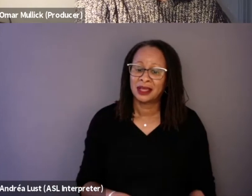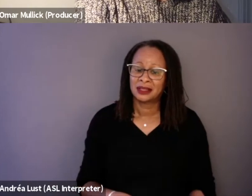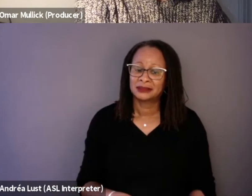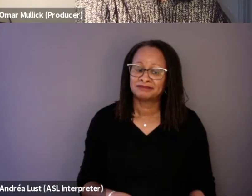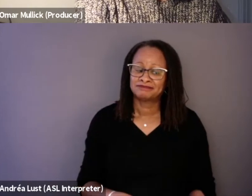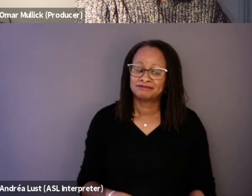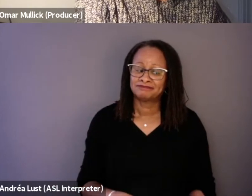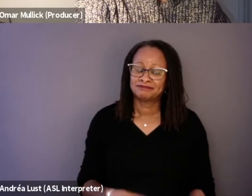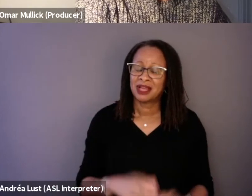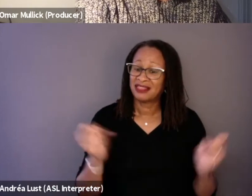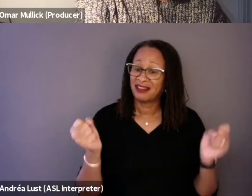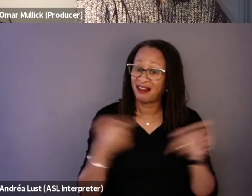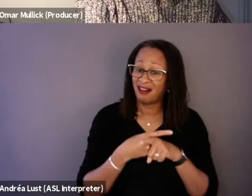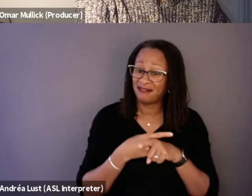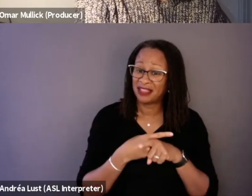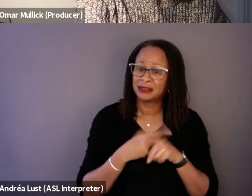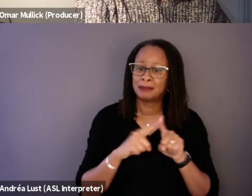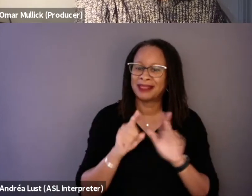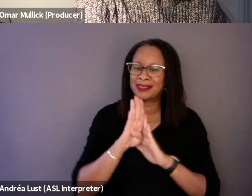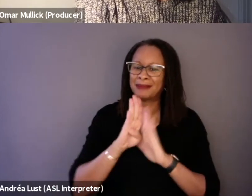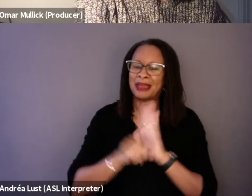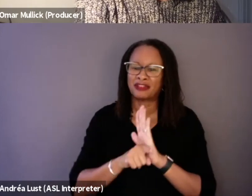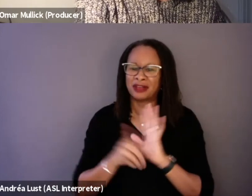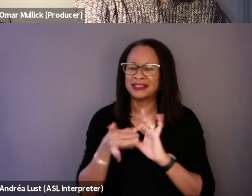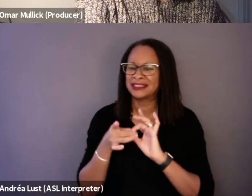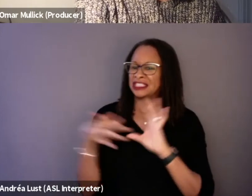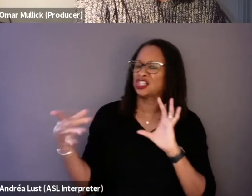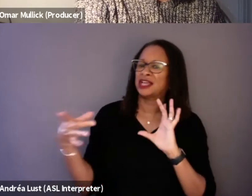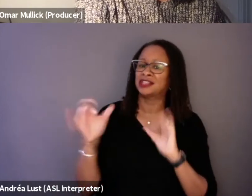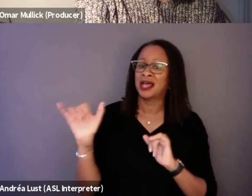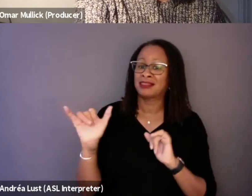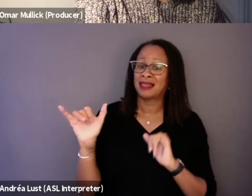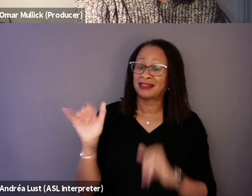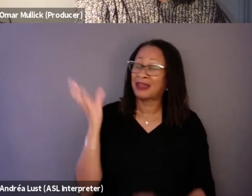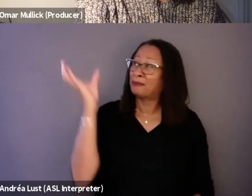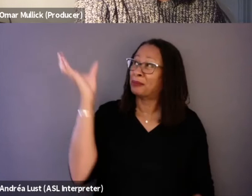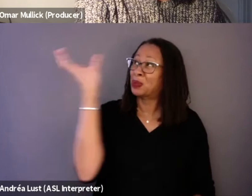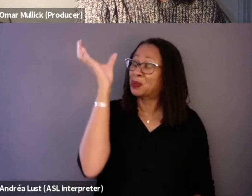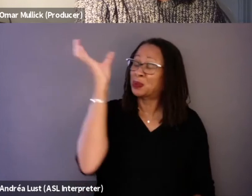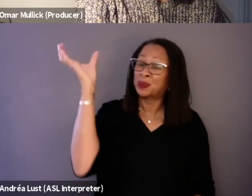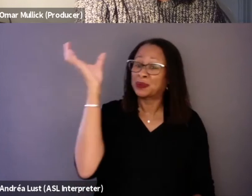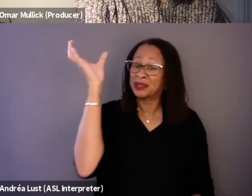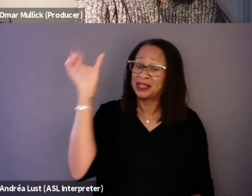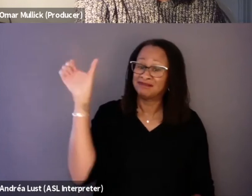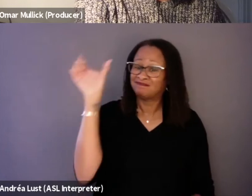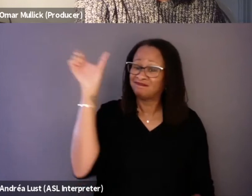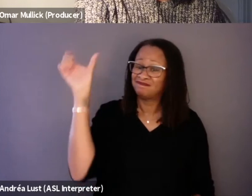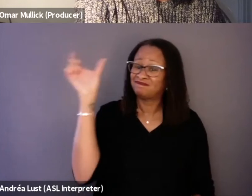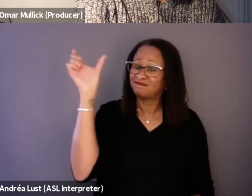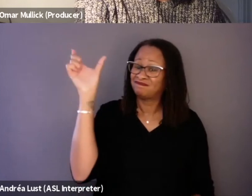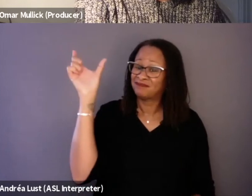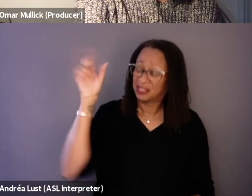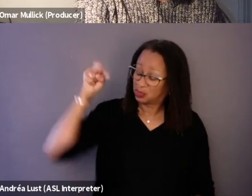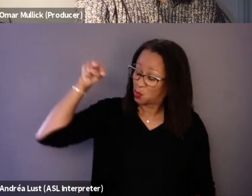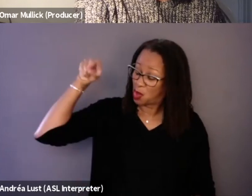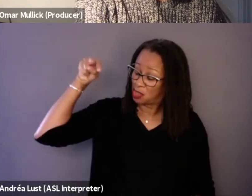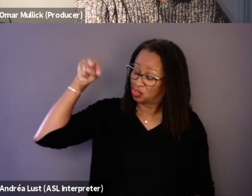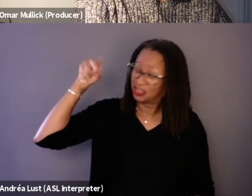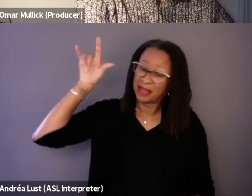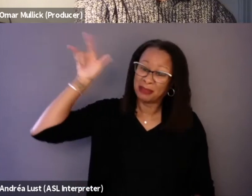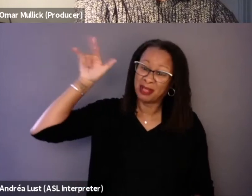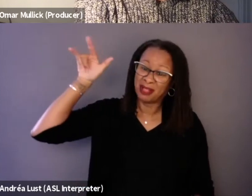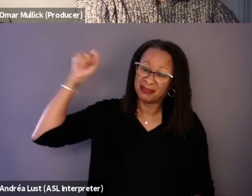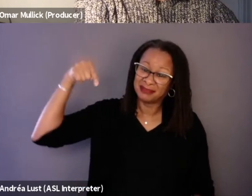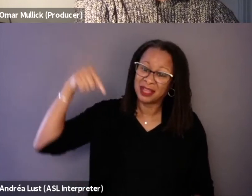the background. So in a detached way, just like the balloon is just tethered and just kind of lingering over this eye in the sky, but